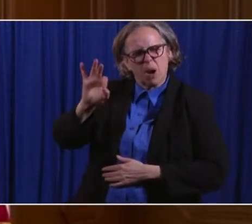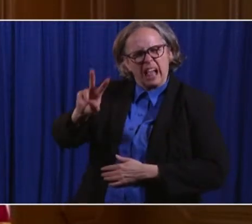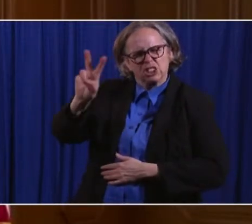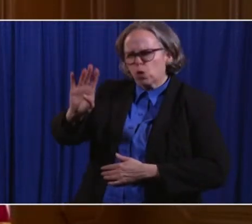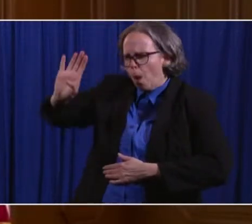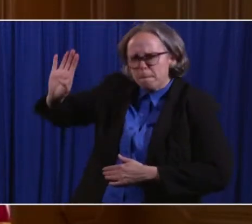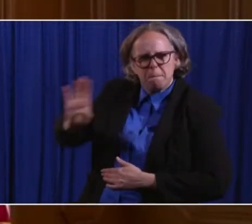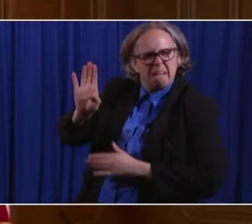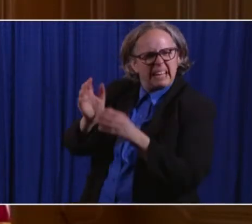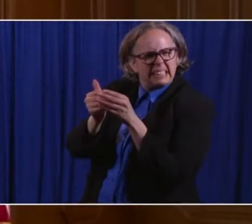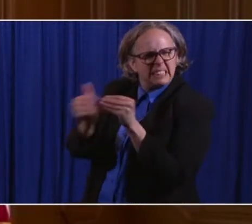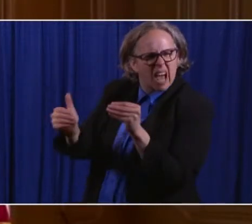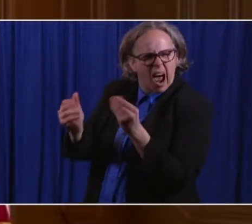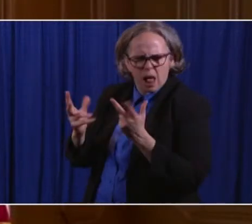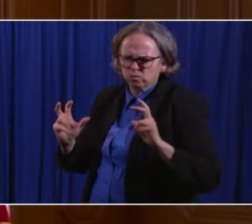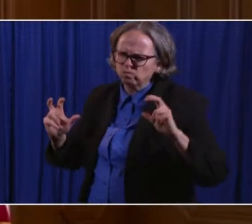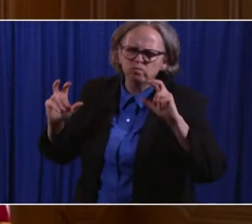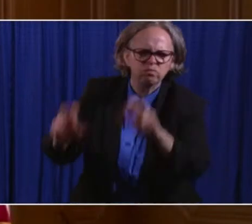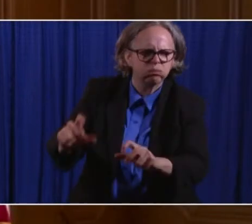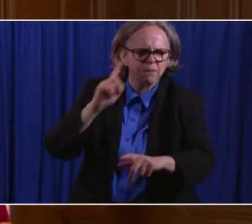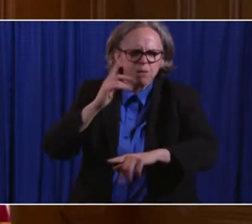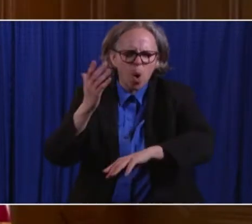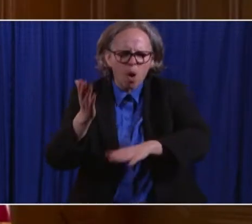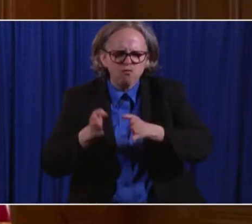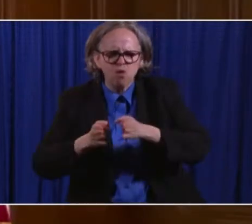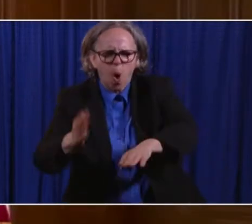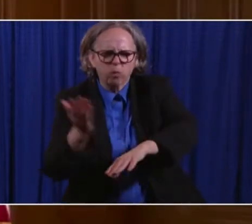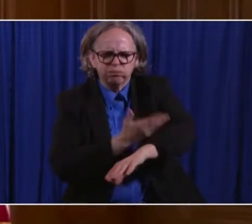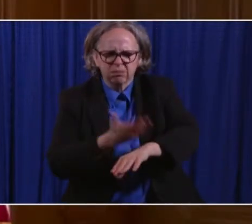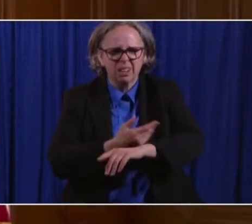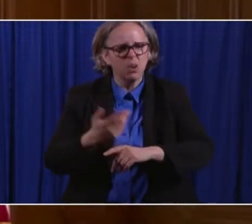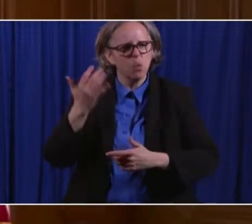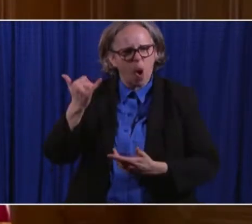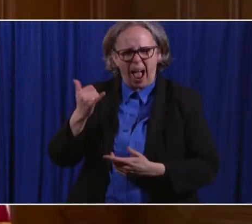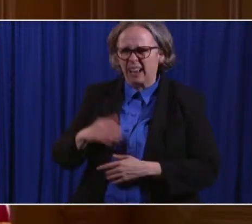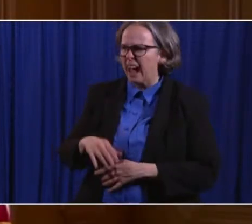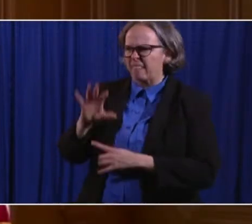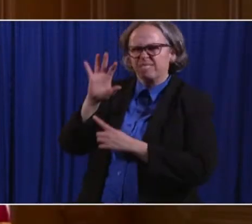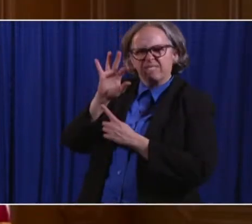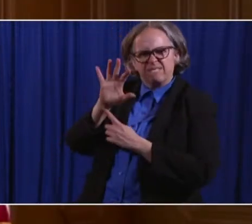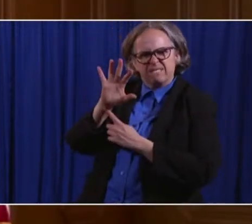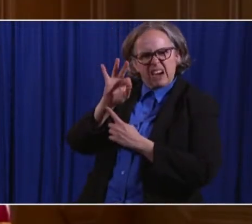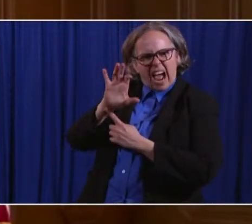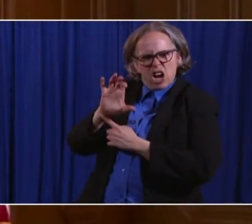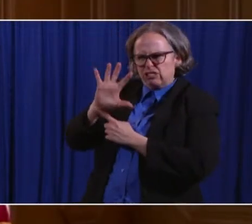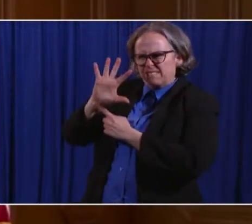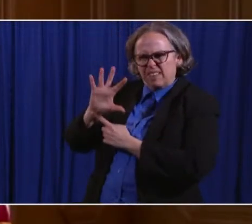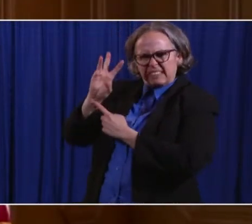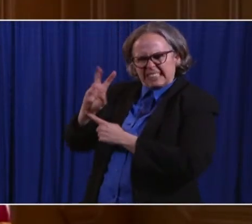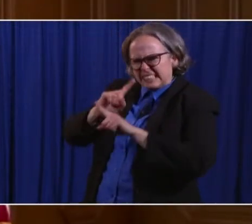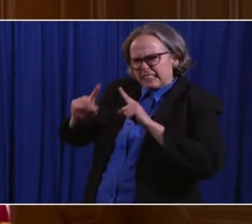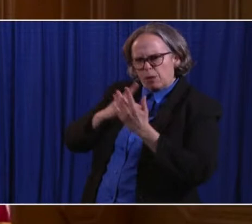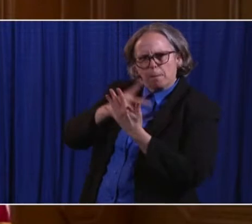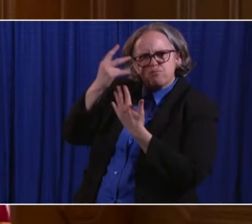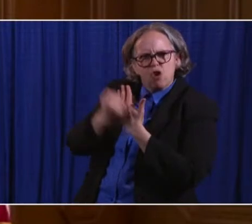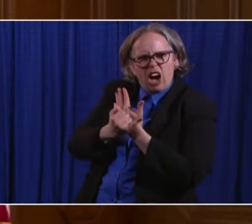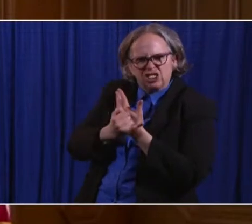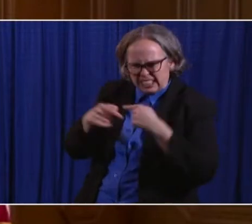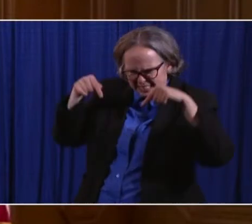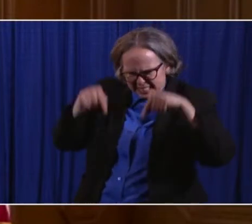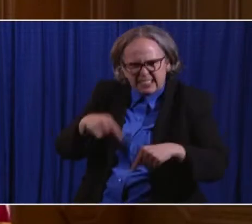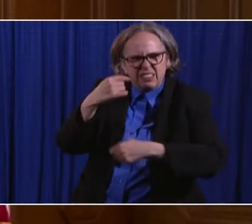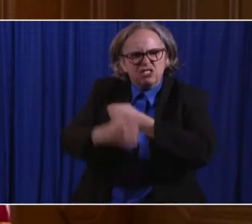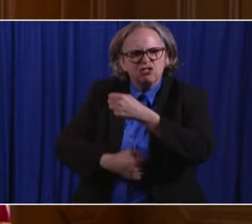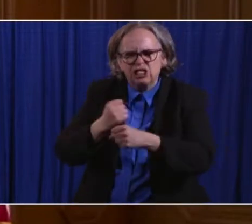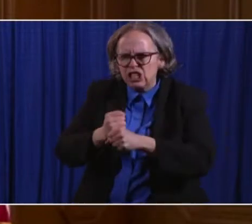into 956 projects statewide this year. In the budget that we